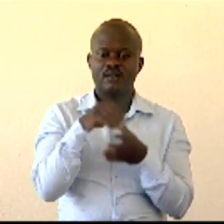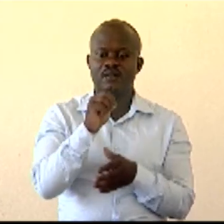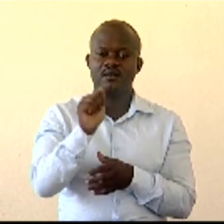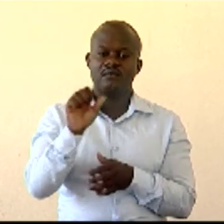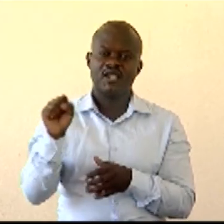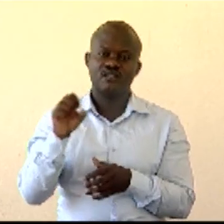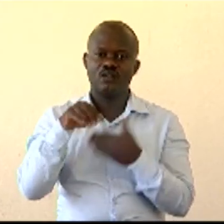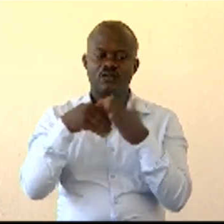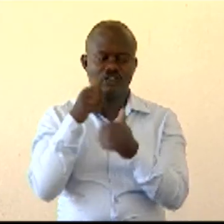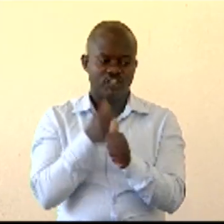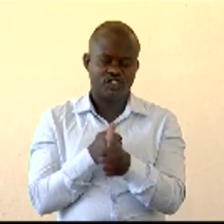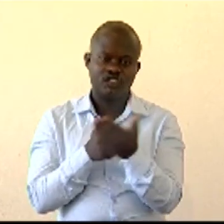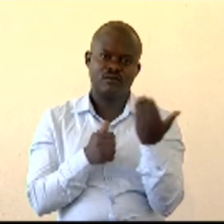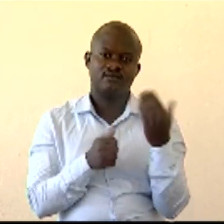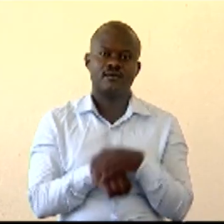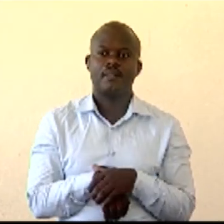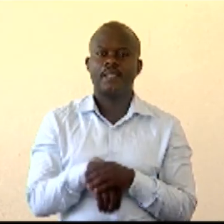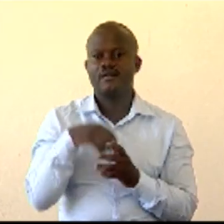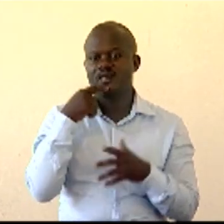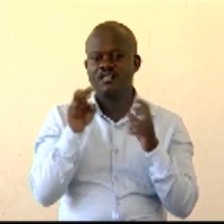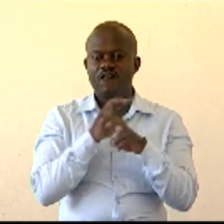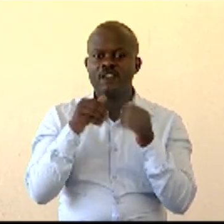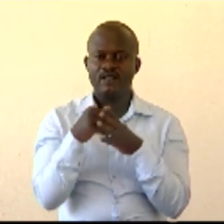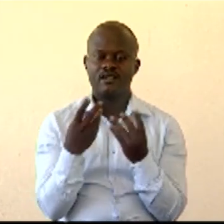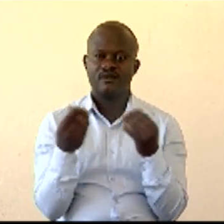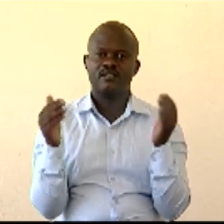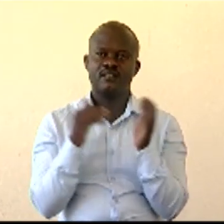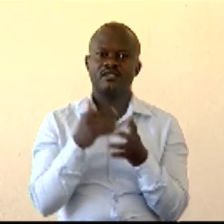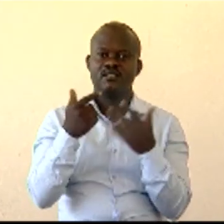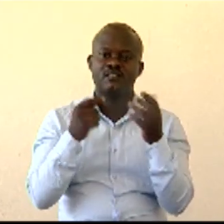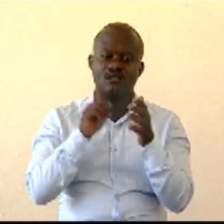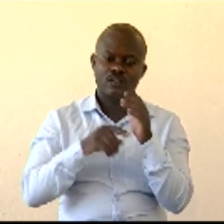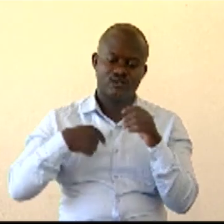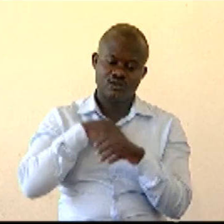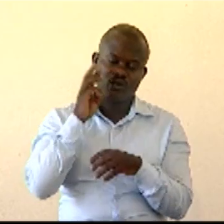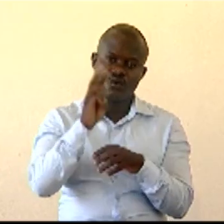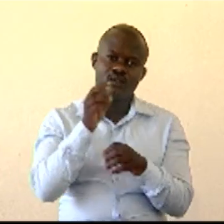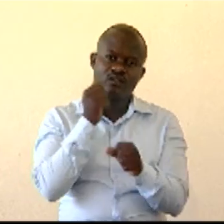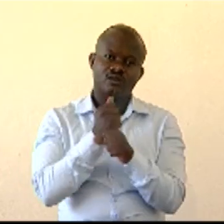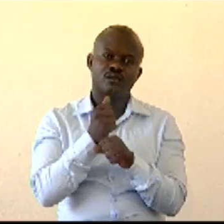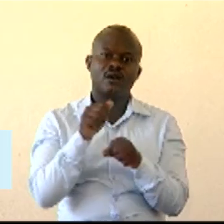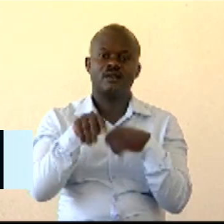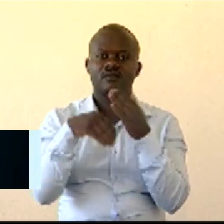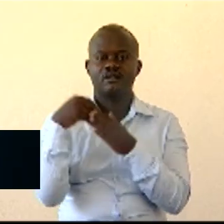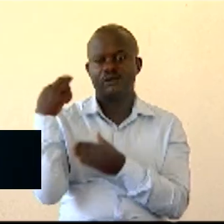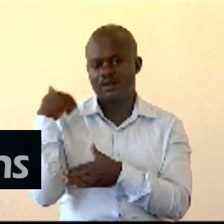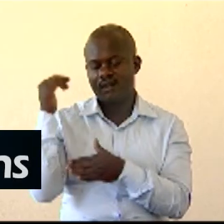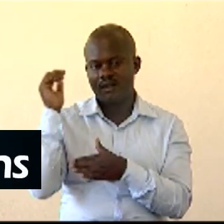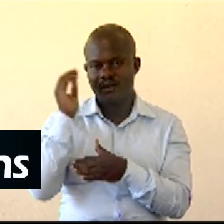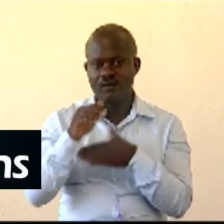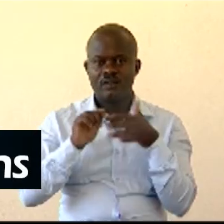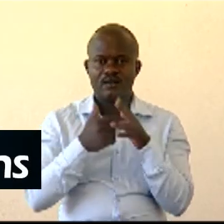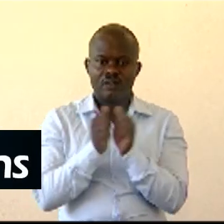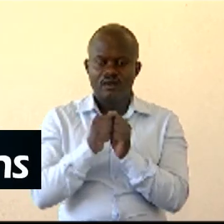product formed. It is very simple. This is what you will do as your assignment, and we will start